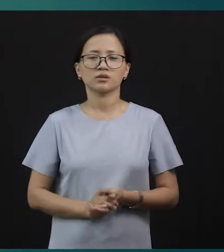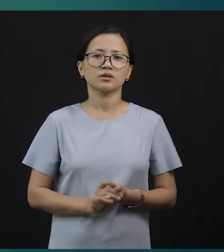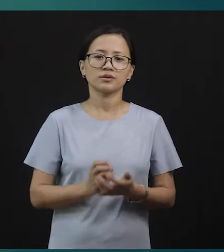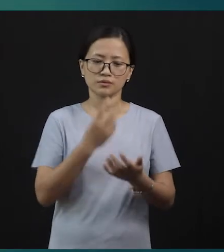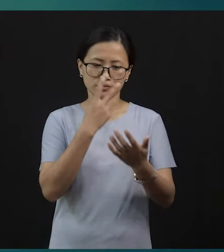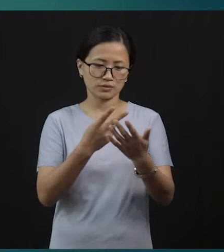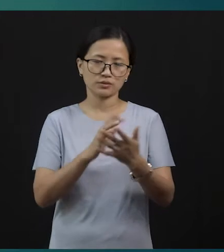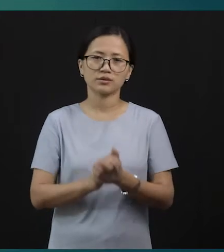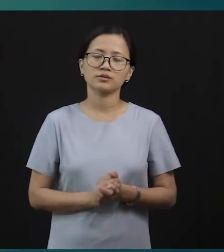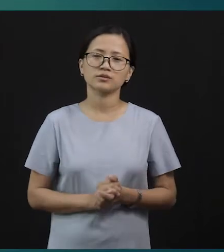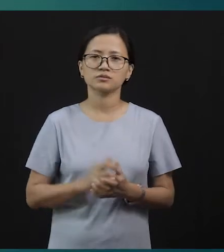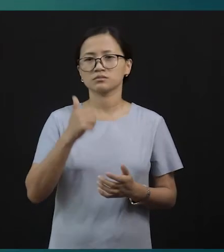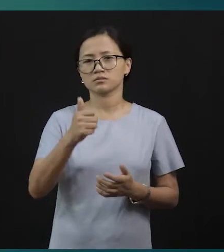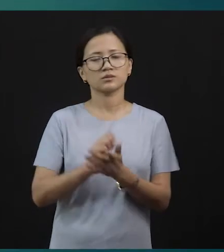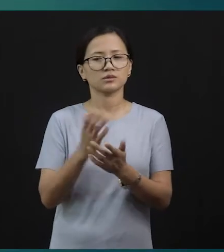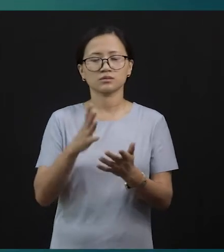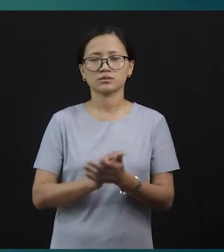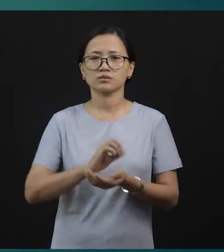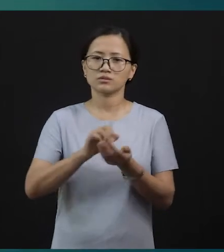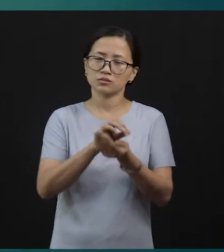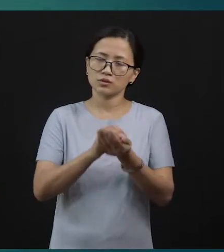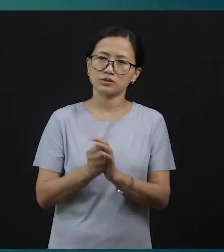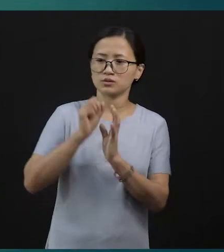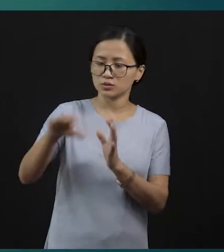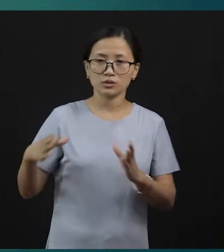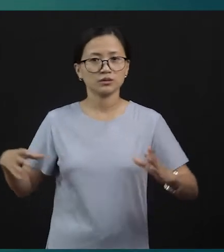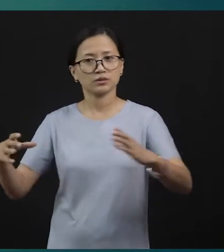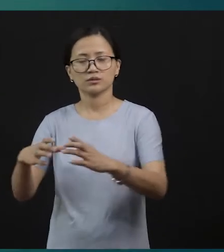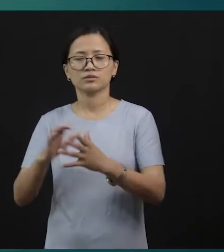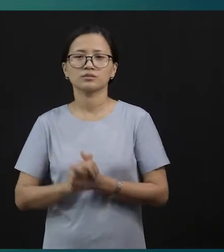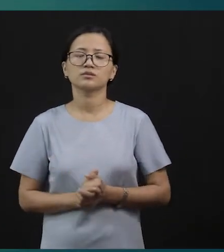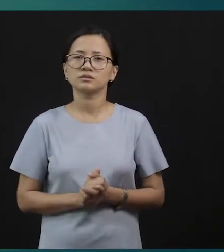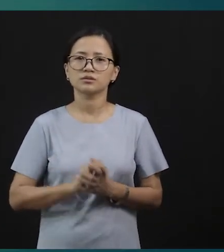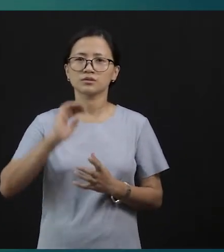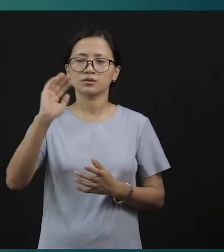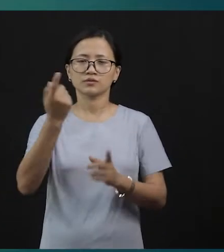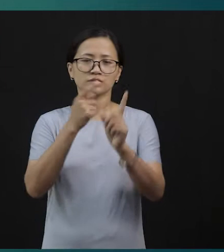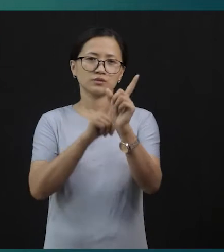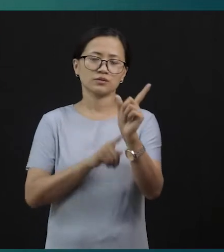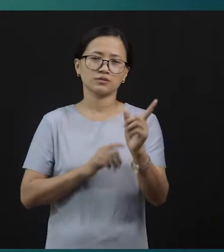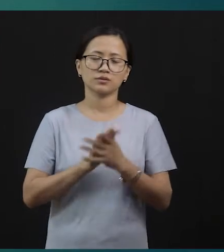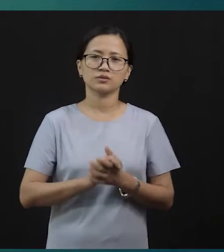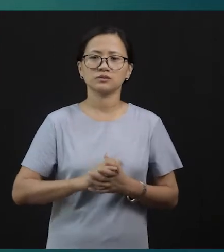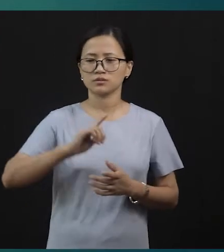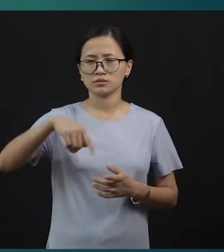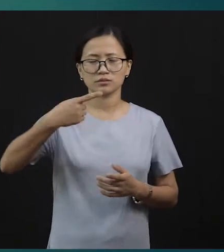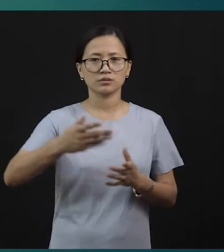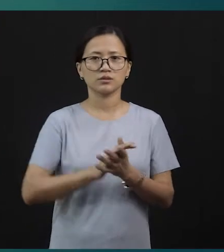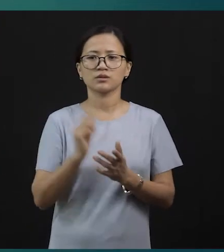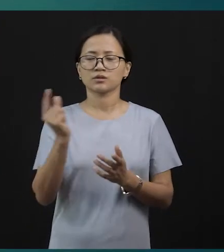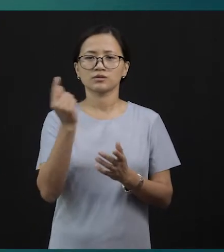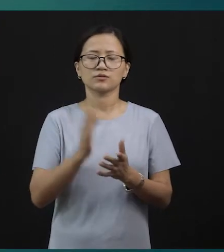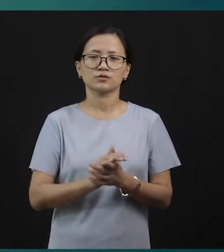the dustbin. If you are a person who does that, don't do that, okay? It may not be perfect, but after some years, your writings will be useful